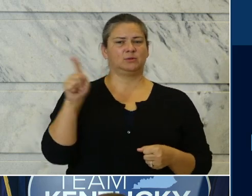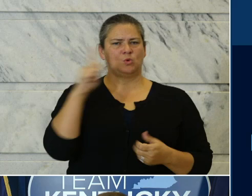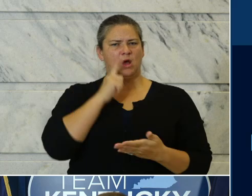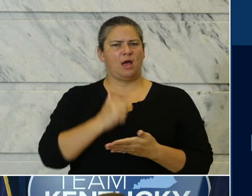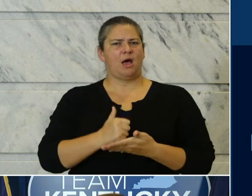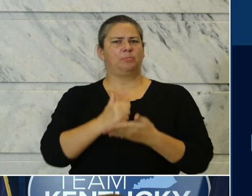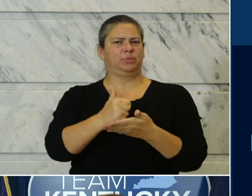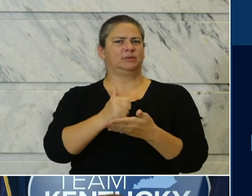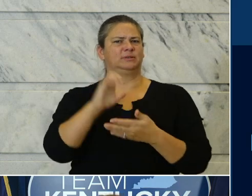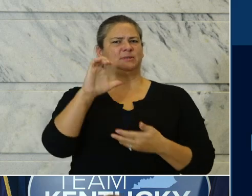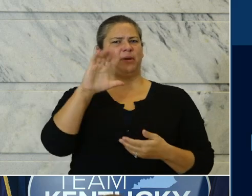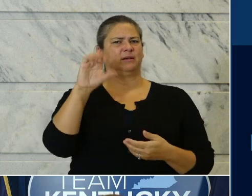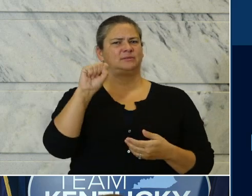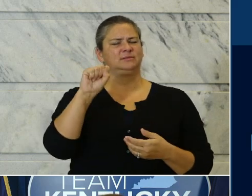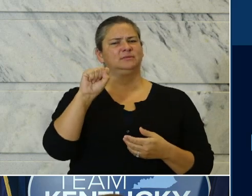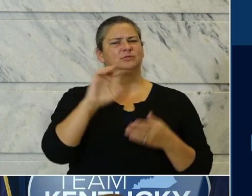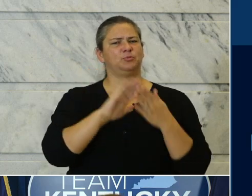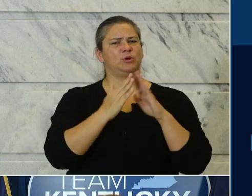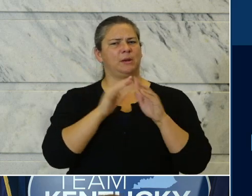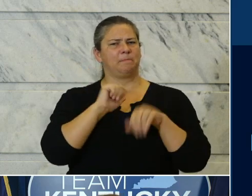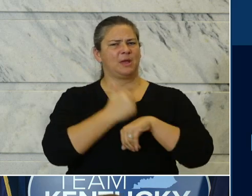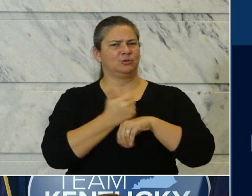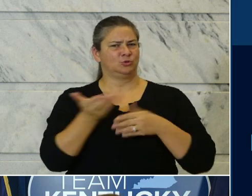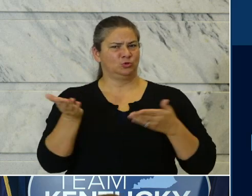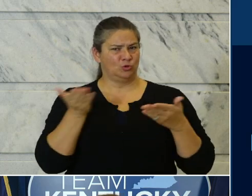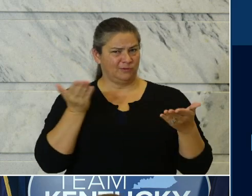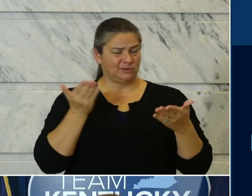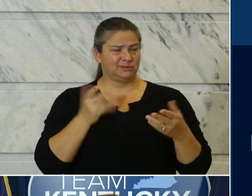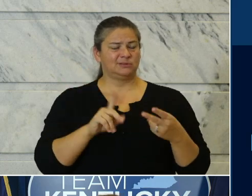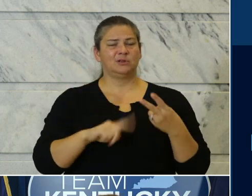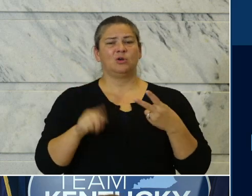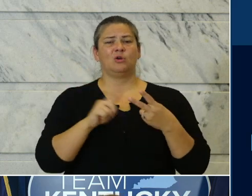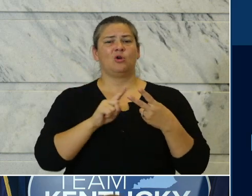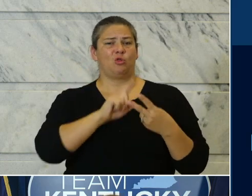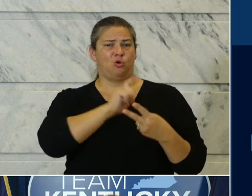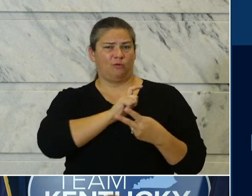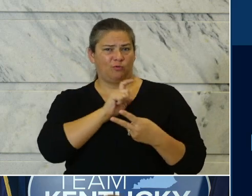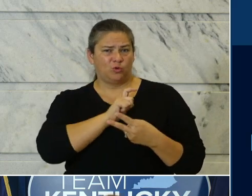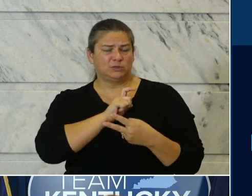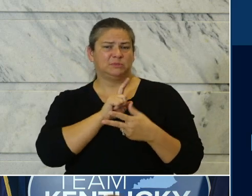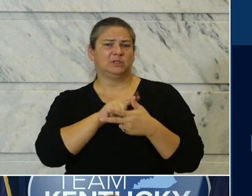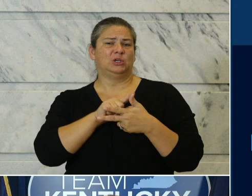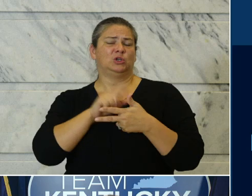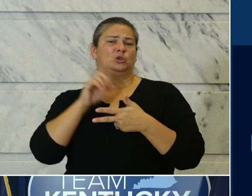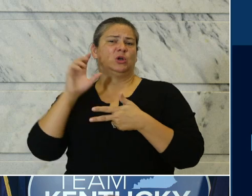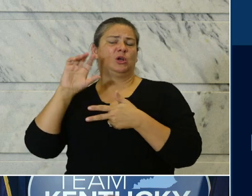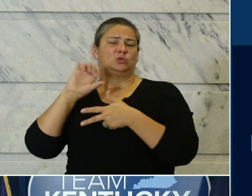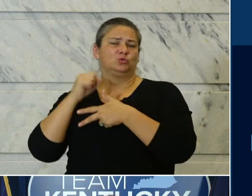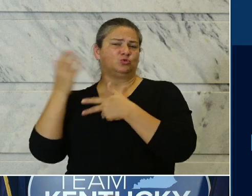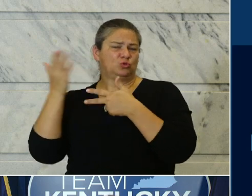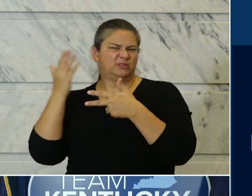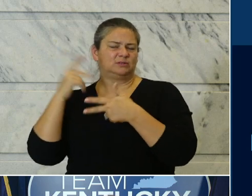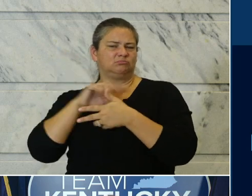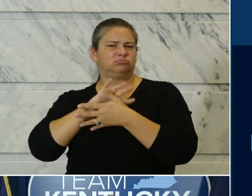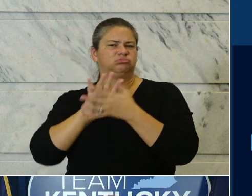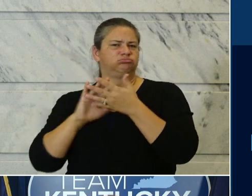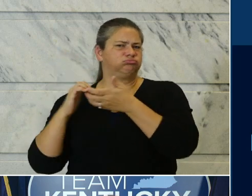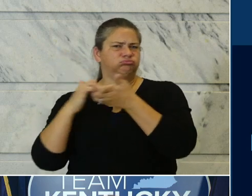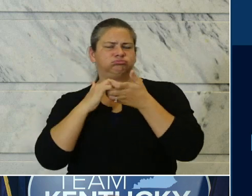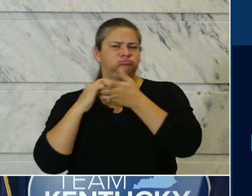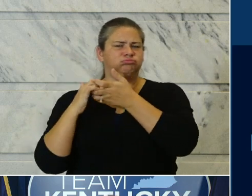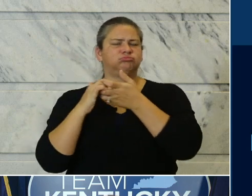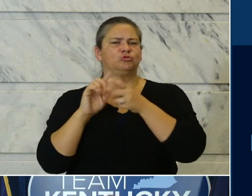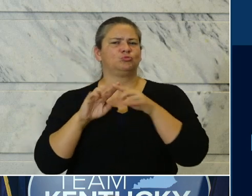Community-Based Services with its social services and law enforcement partners to provide critical resources. It's going to